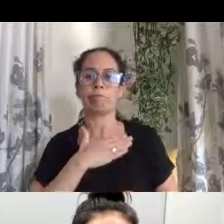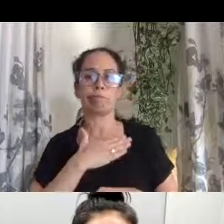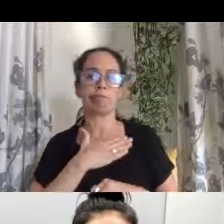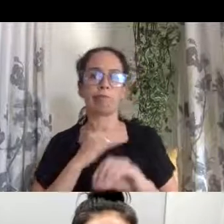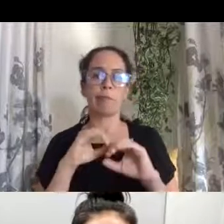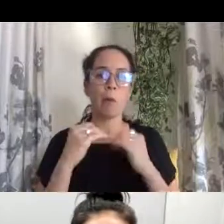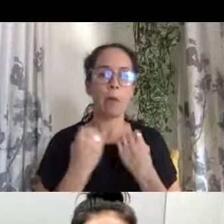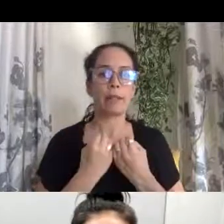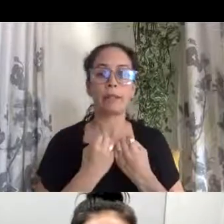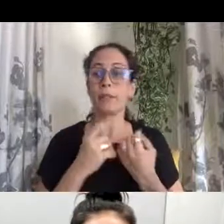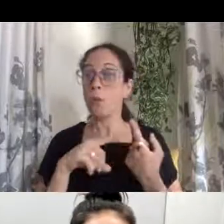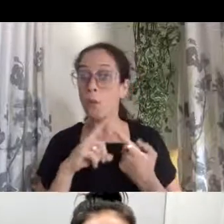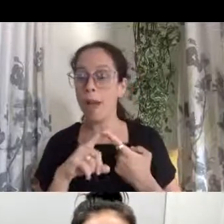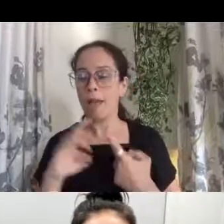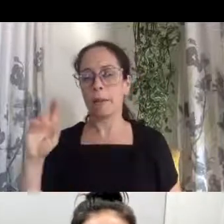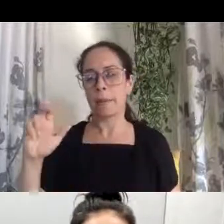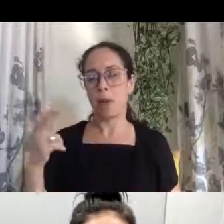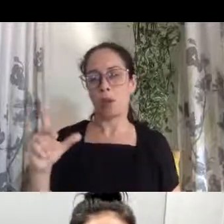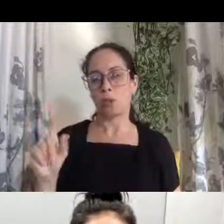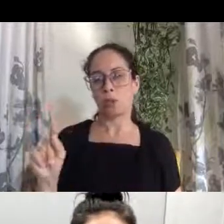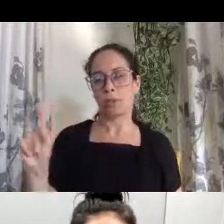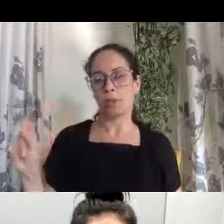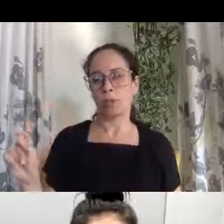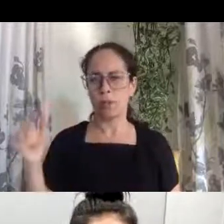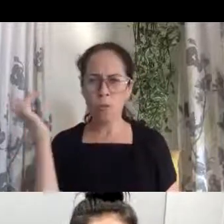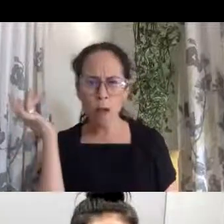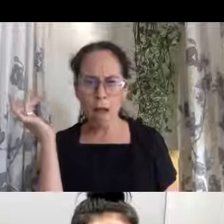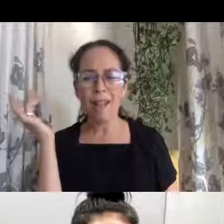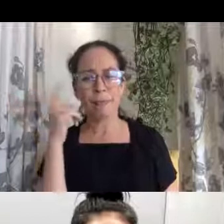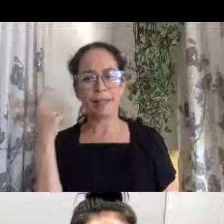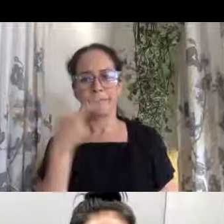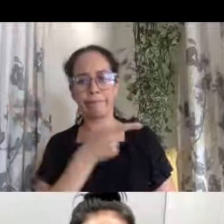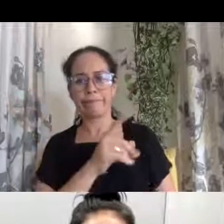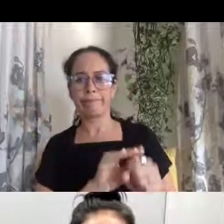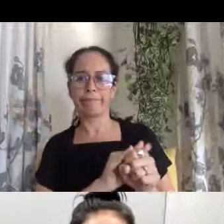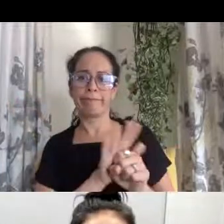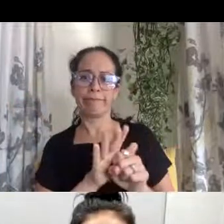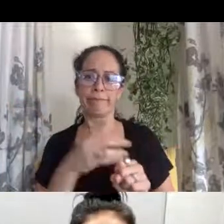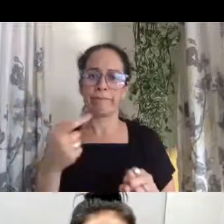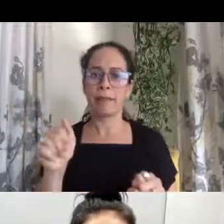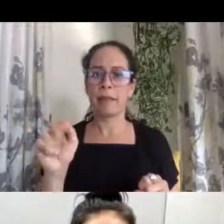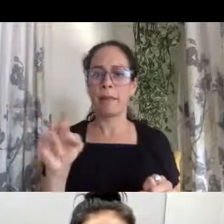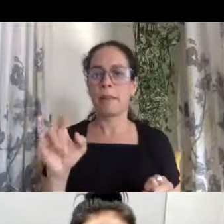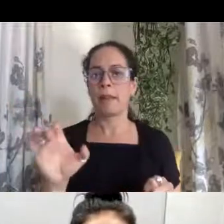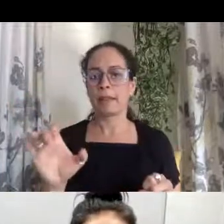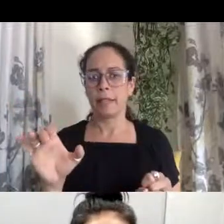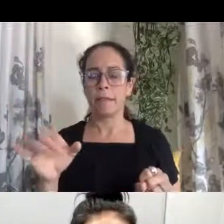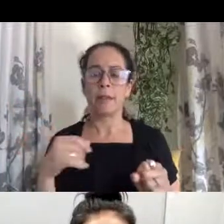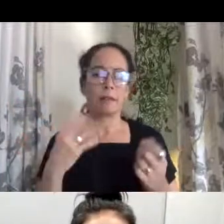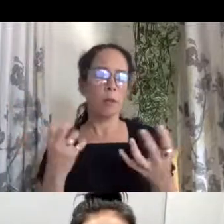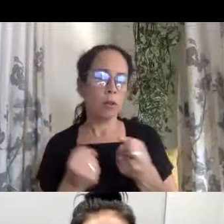organization in March 2020 as a result of the pandemic. And since then, we've been